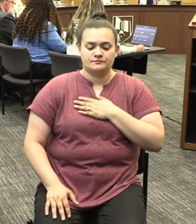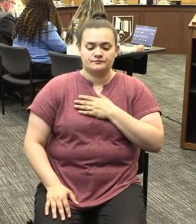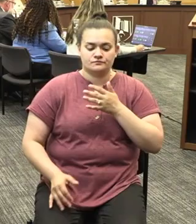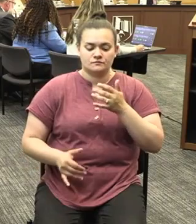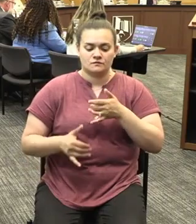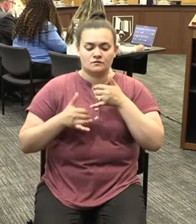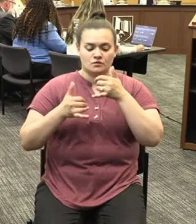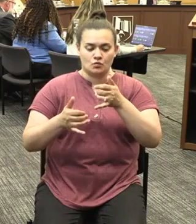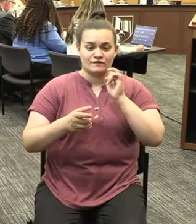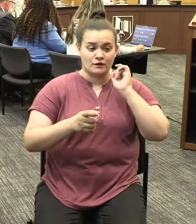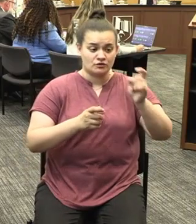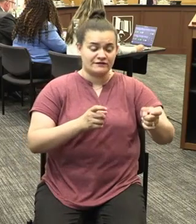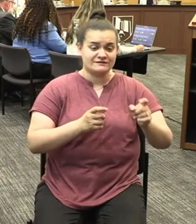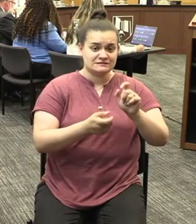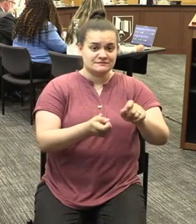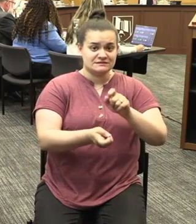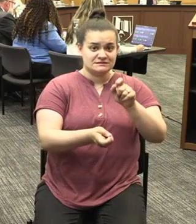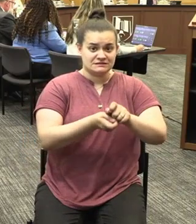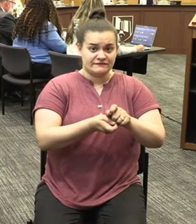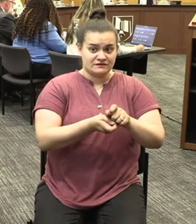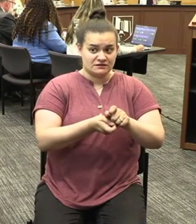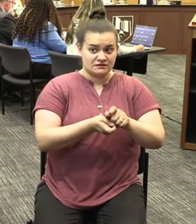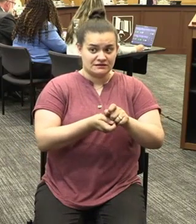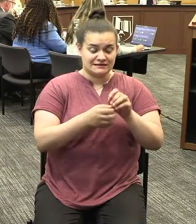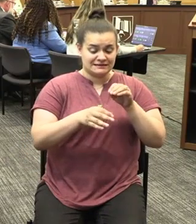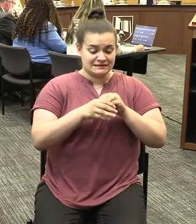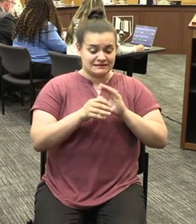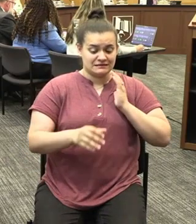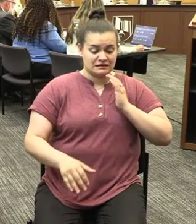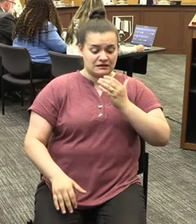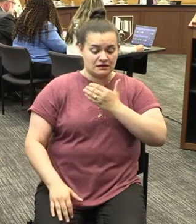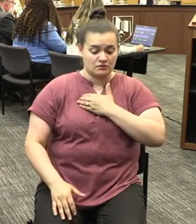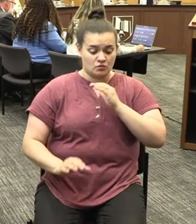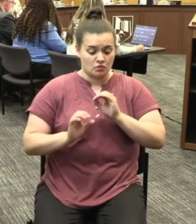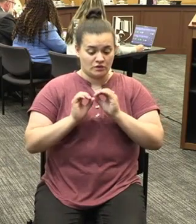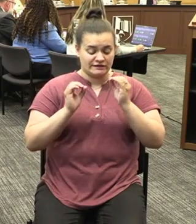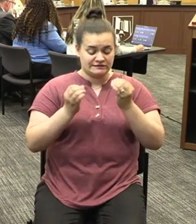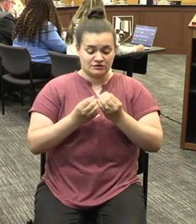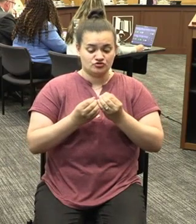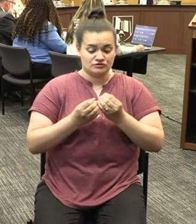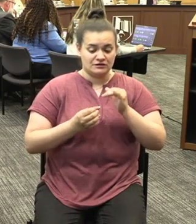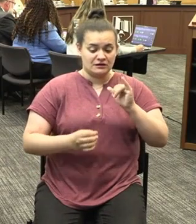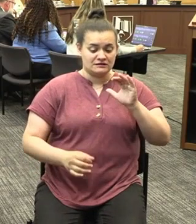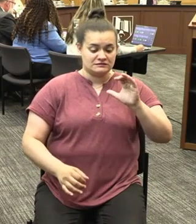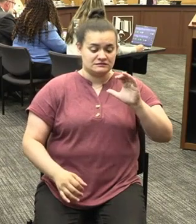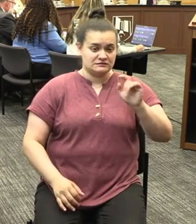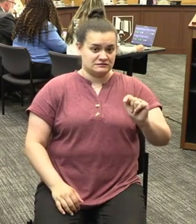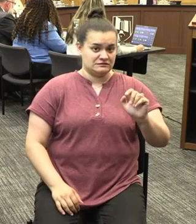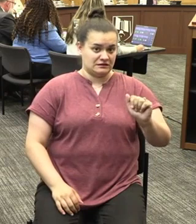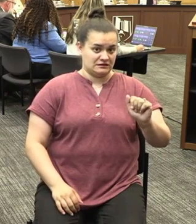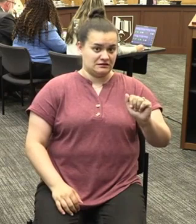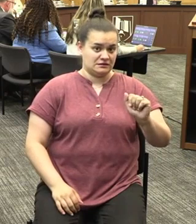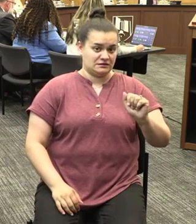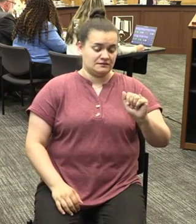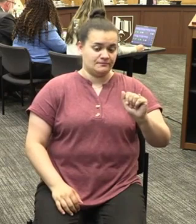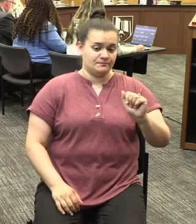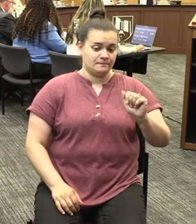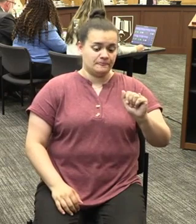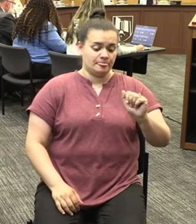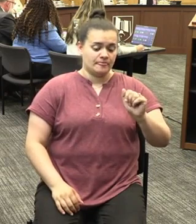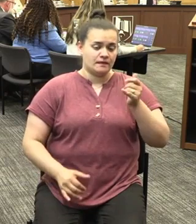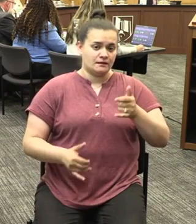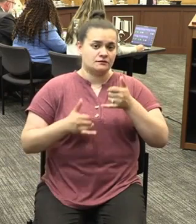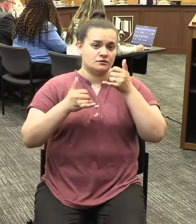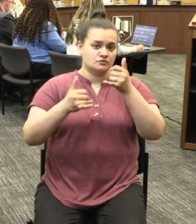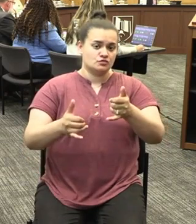given out specifically right within our organization, ICCTA. And there is an award